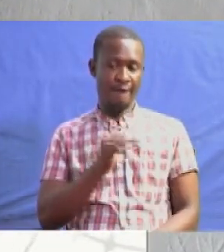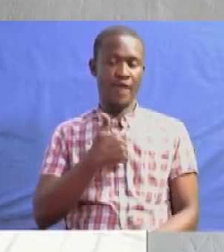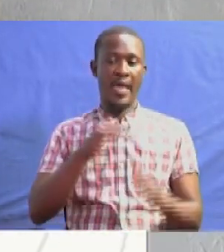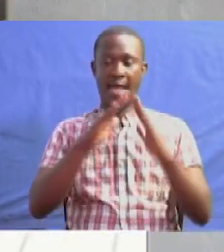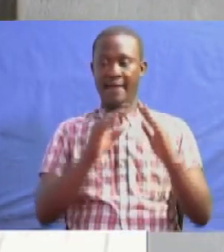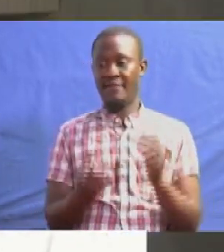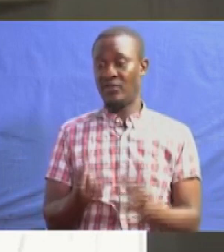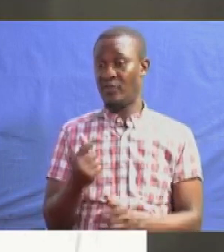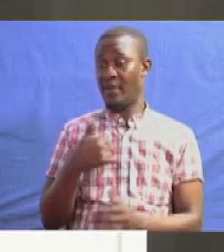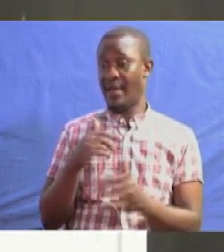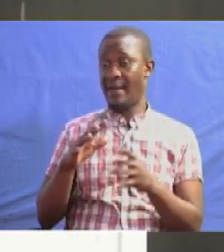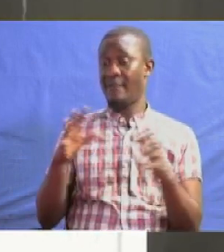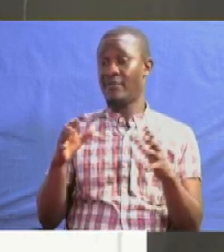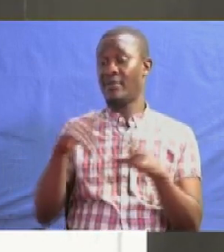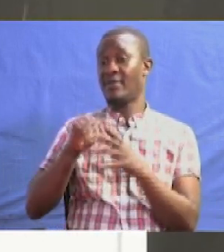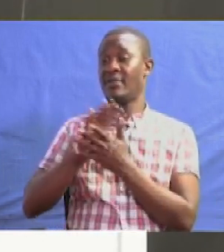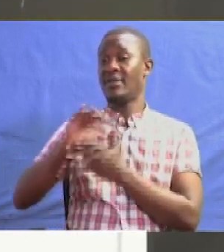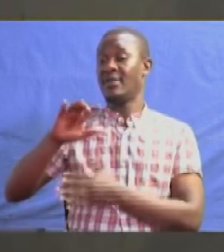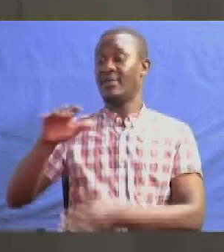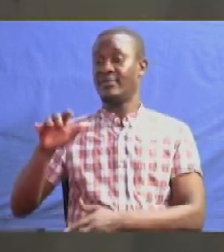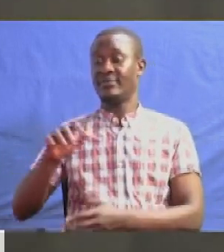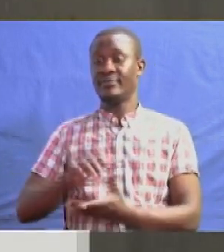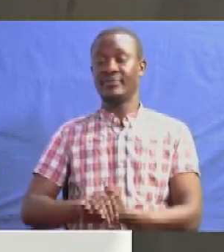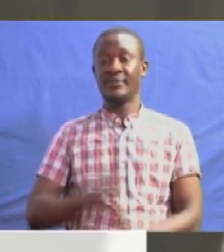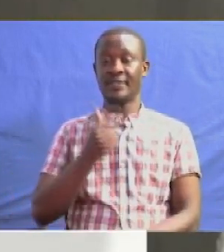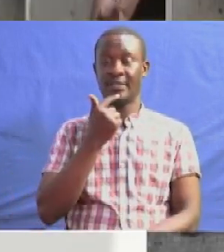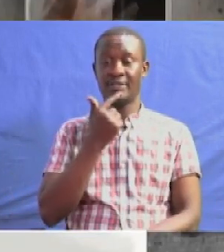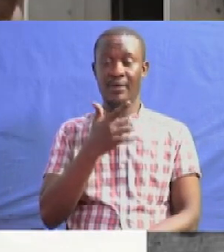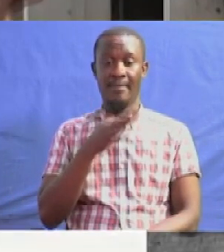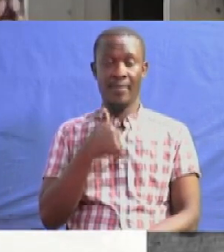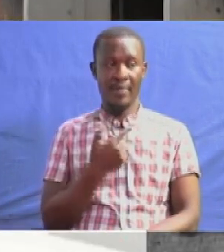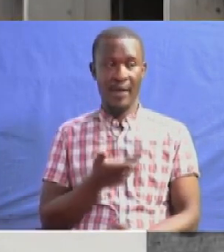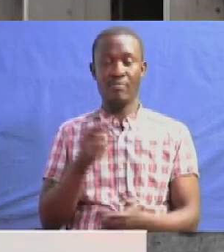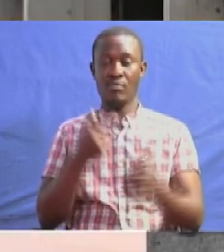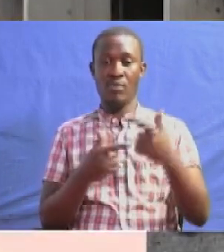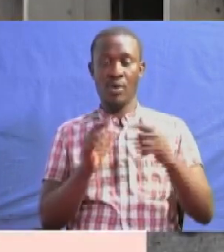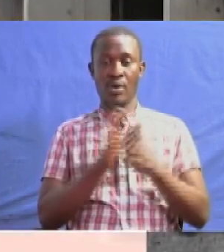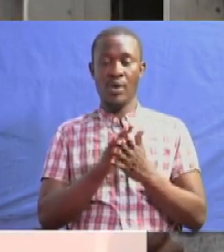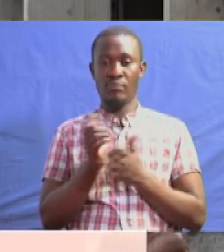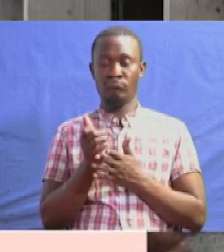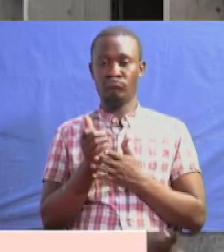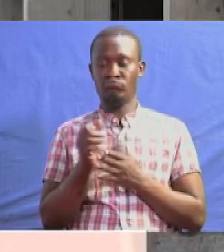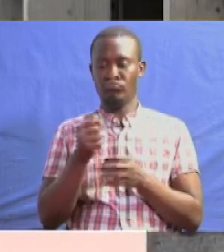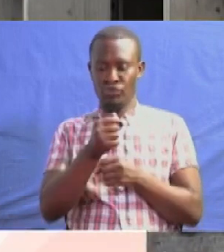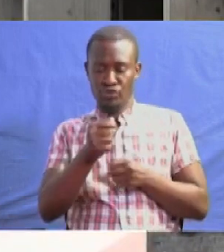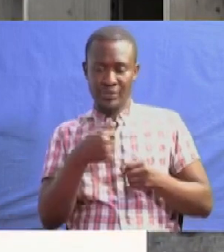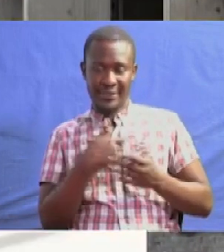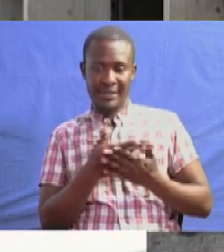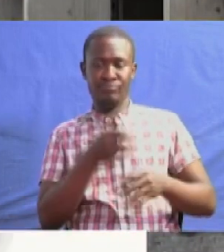cheap, spacious, and within the town for accessibility. I'm telling you, our people are qualified. The windows are firm, the doors are